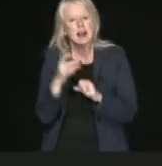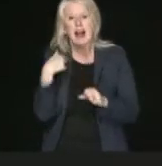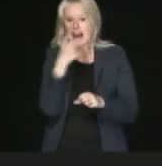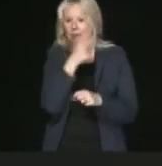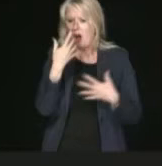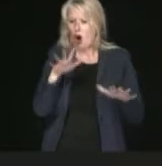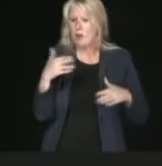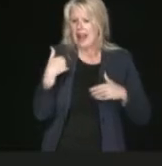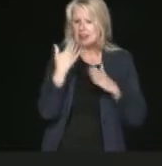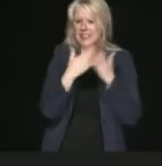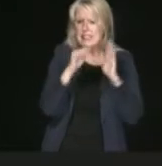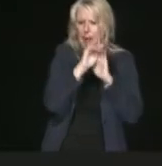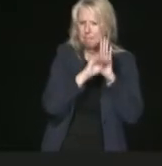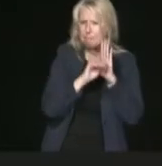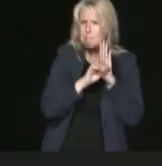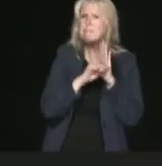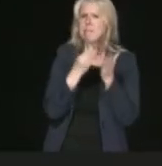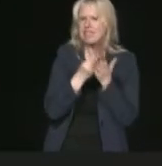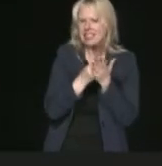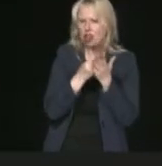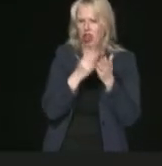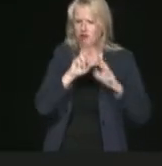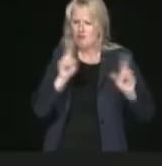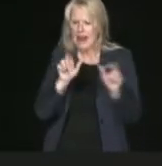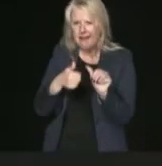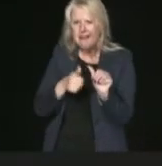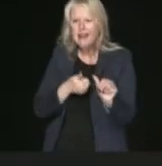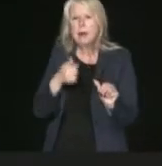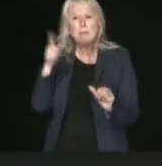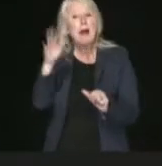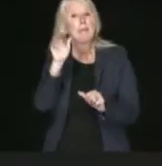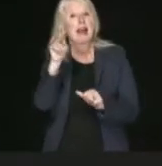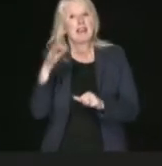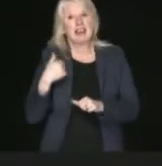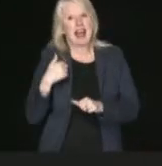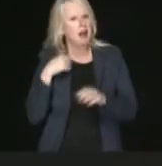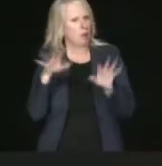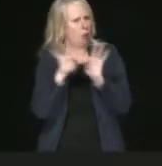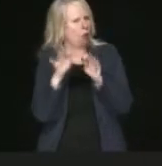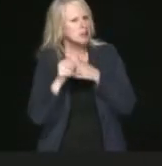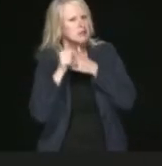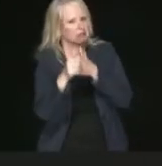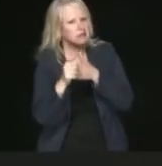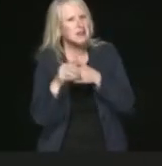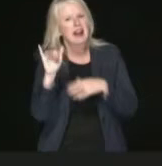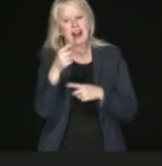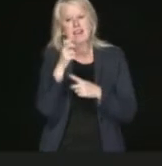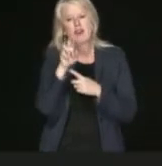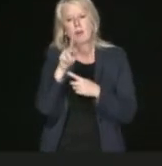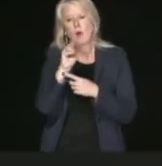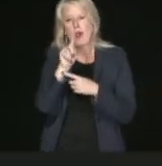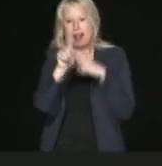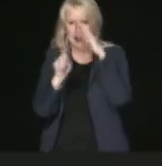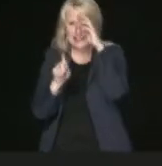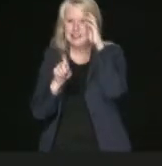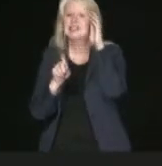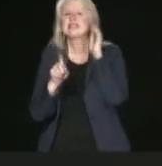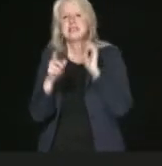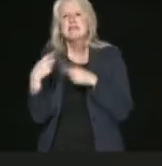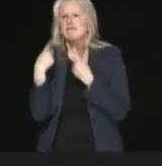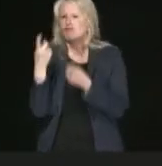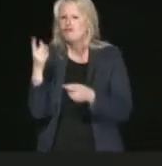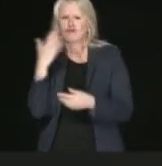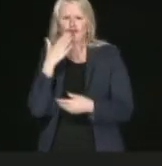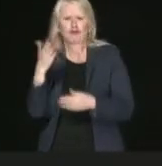strong Bank of Canada is essential in getting us through this as well. And Governor Paulos, as always, has done